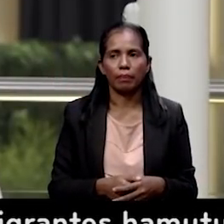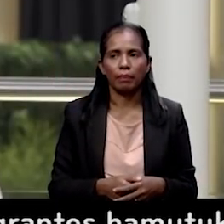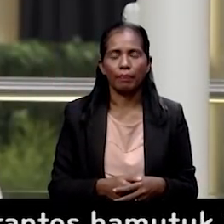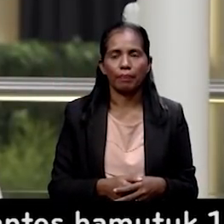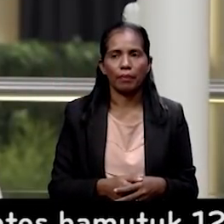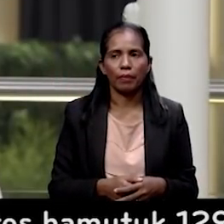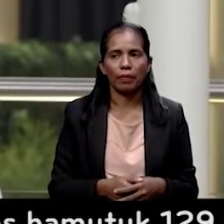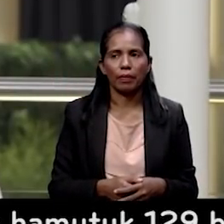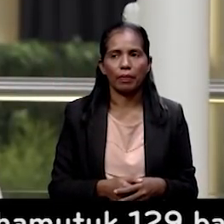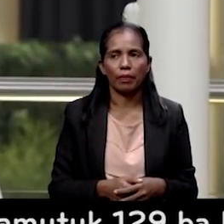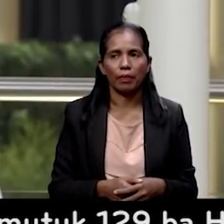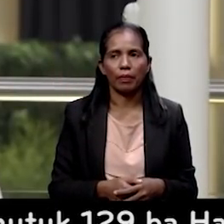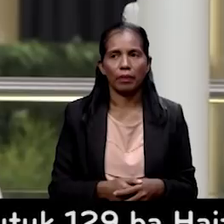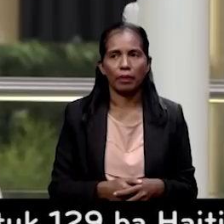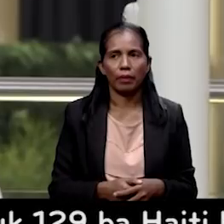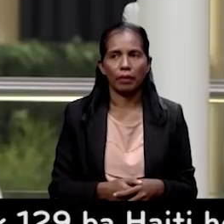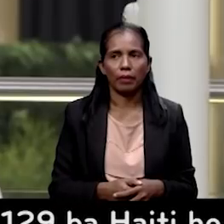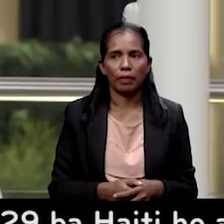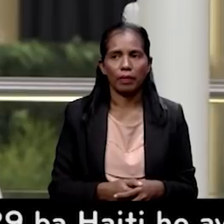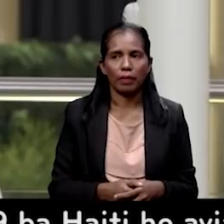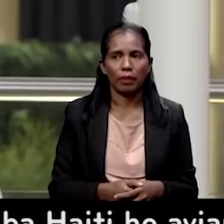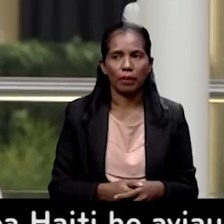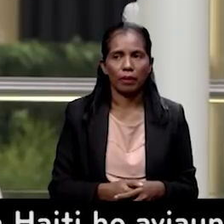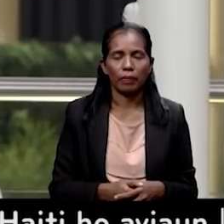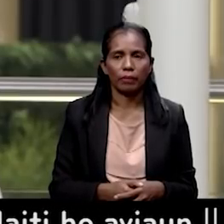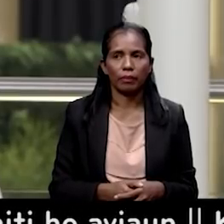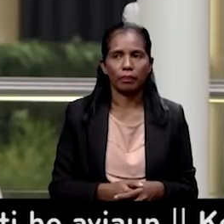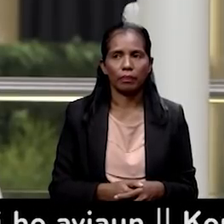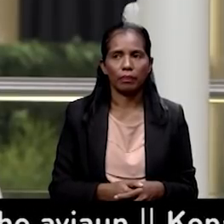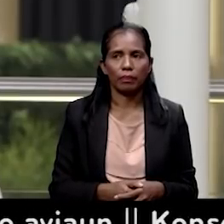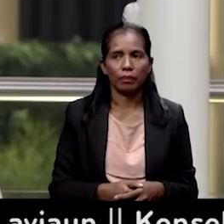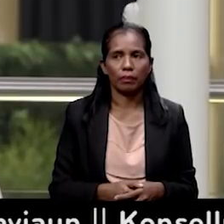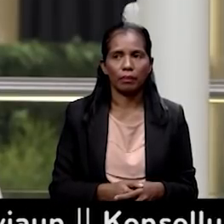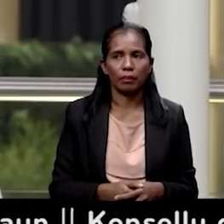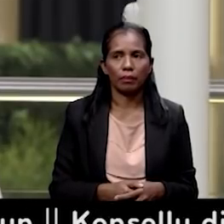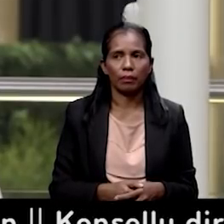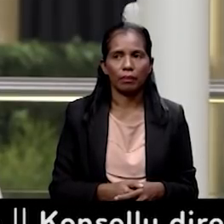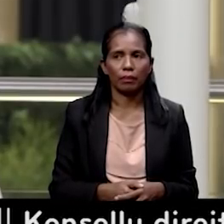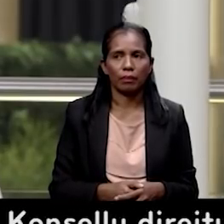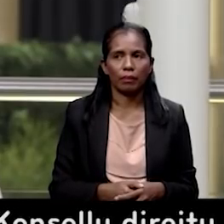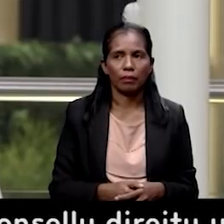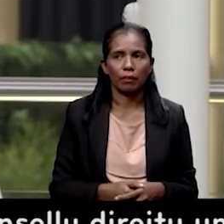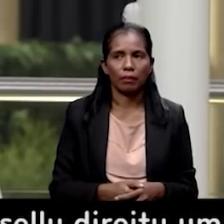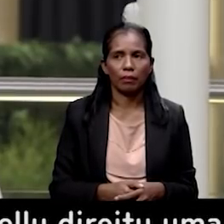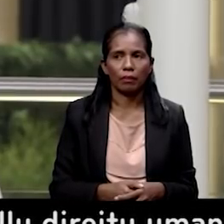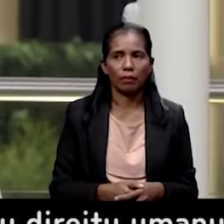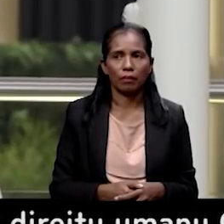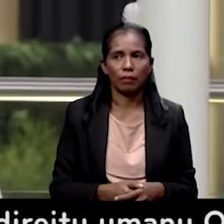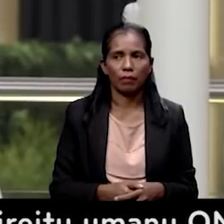commemorate the proclamation of the independence from Portugal in